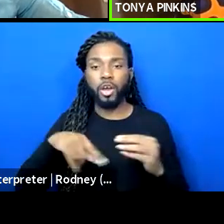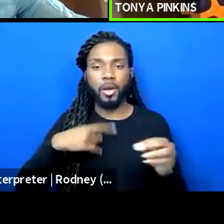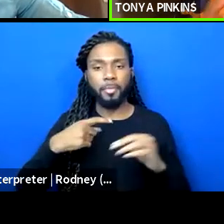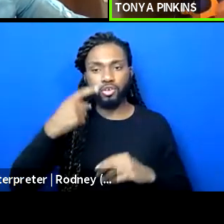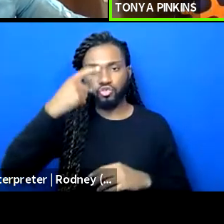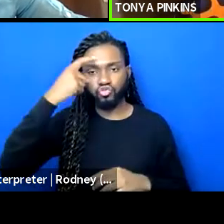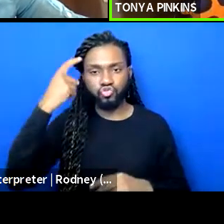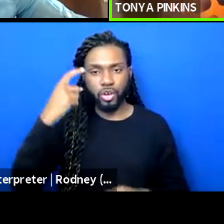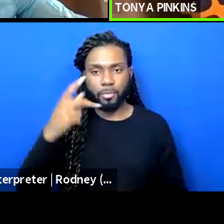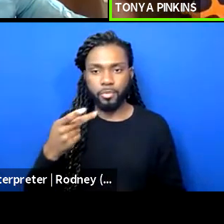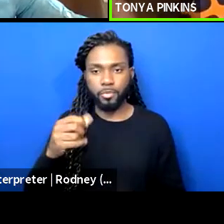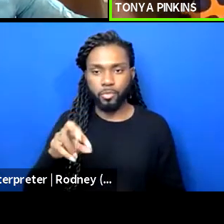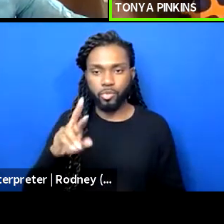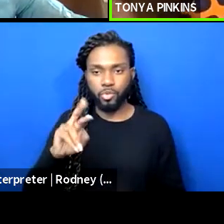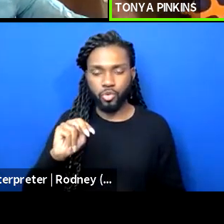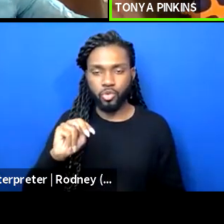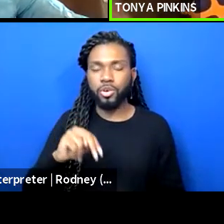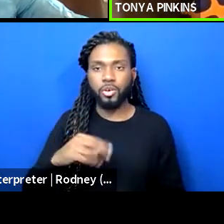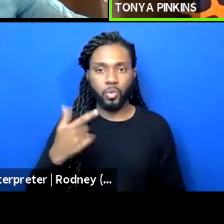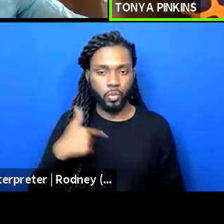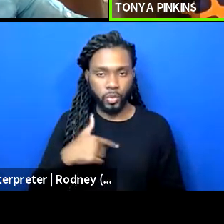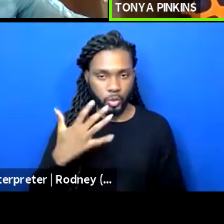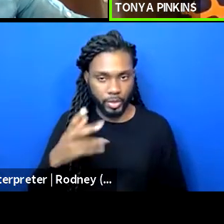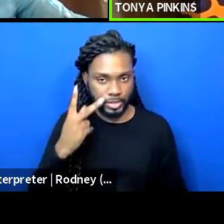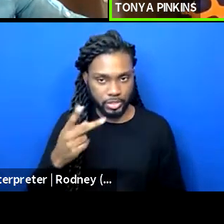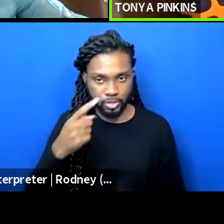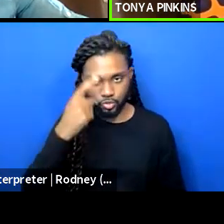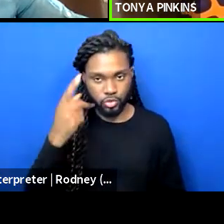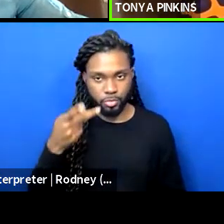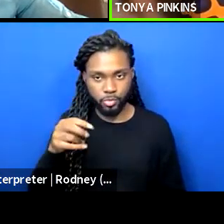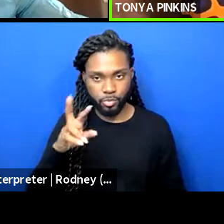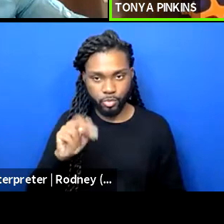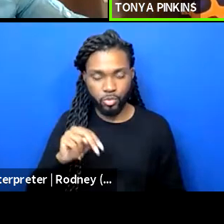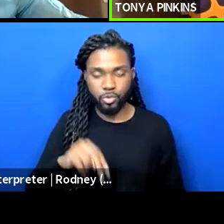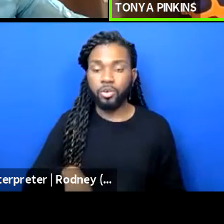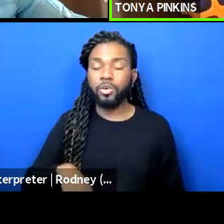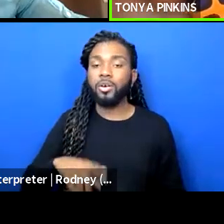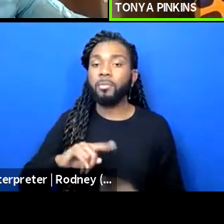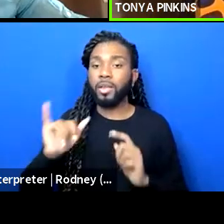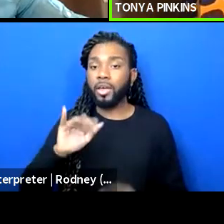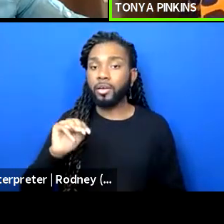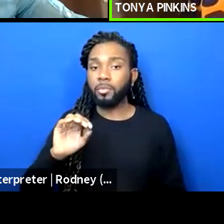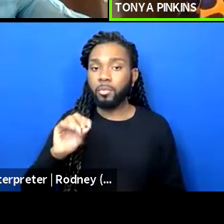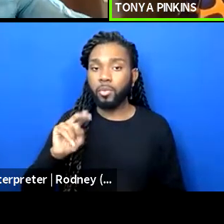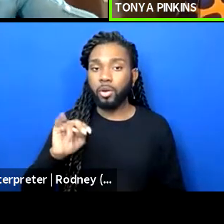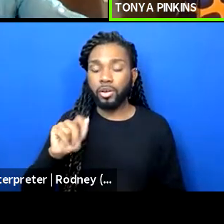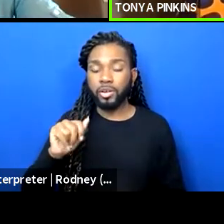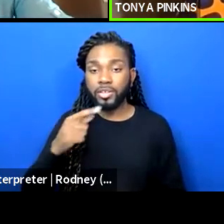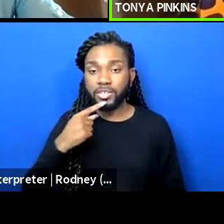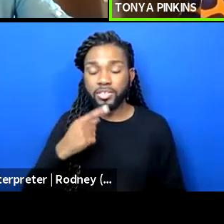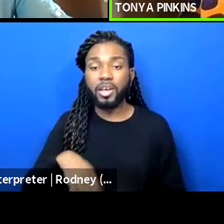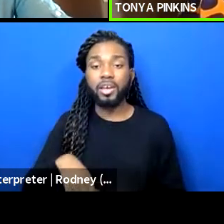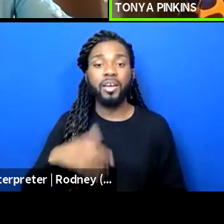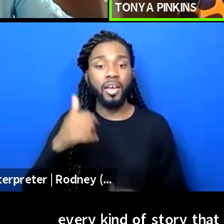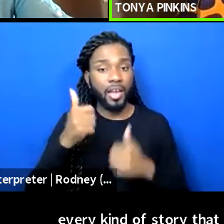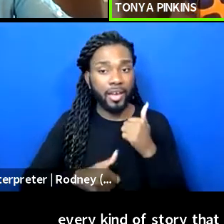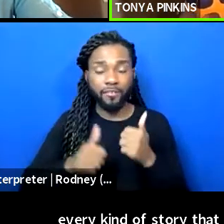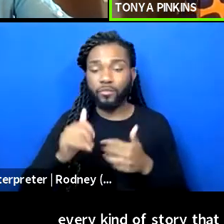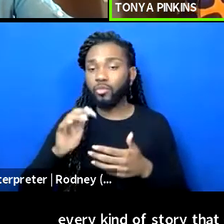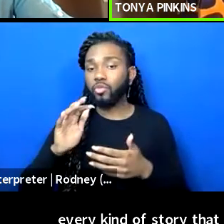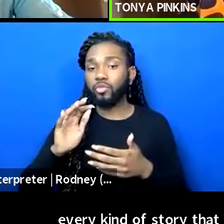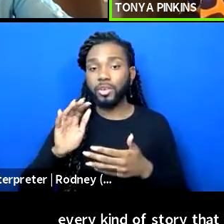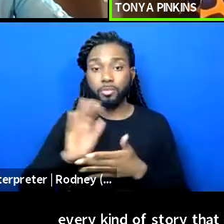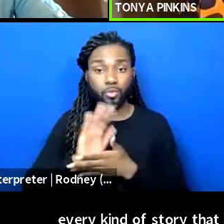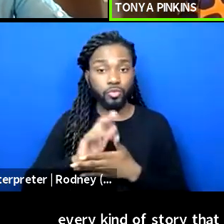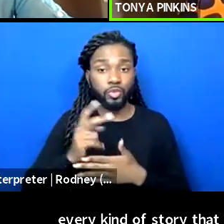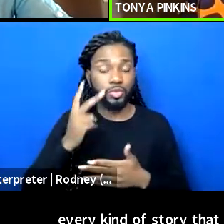said, there are every kind of story that you want to see about Black people is being made. Red Pill has been in festivals all over the world, won